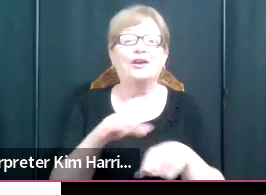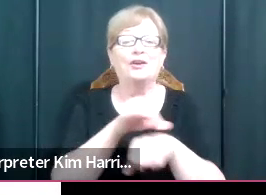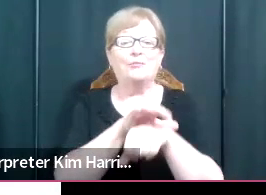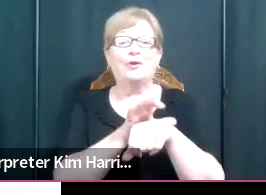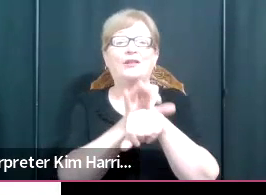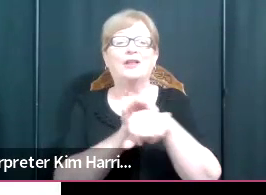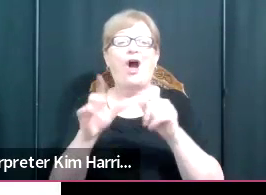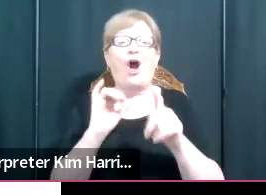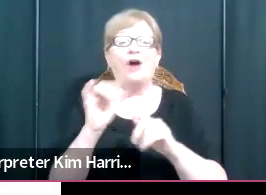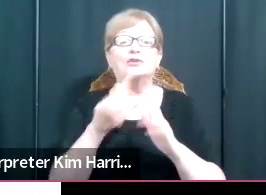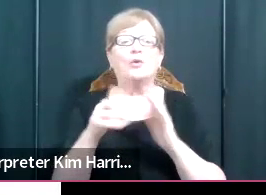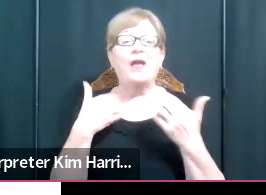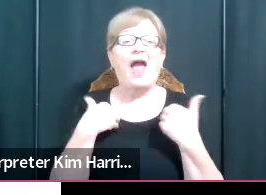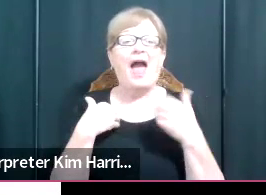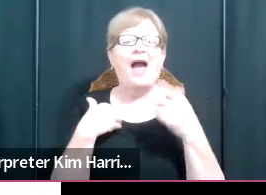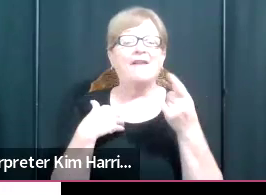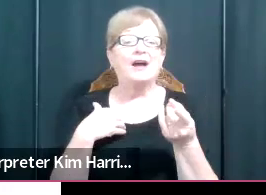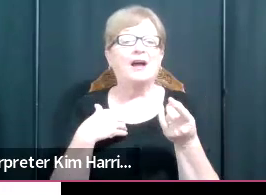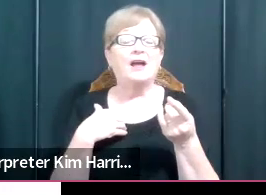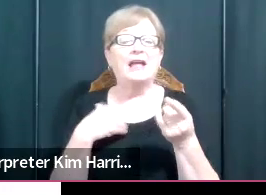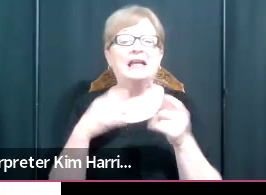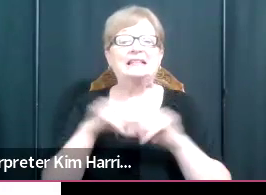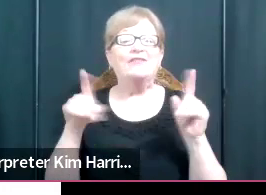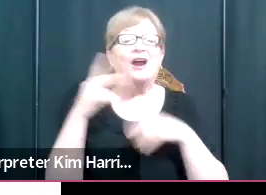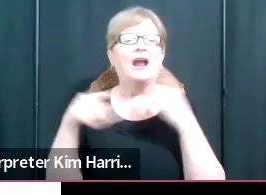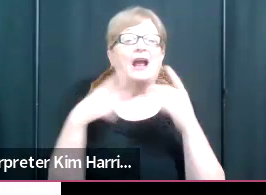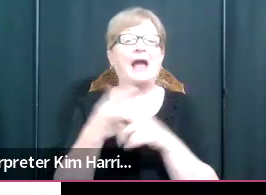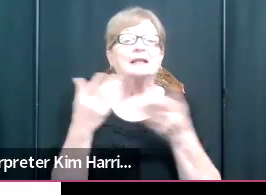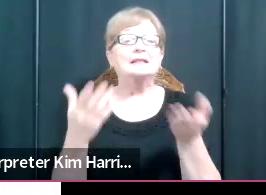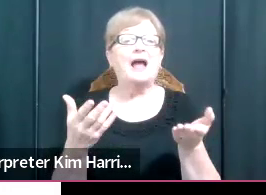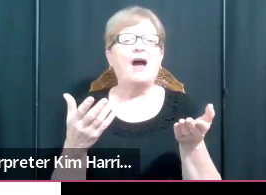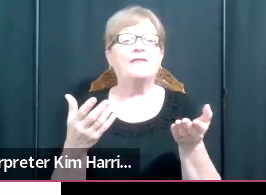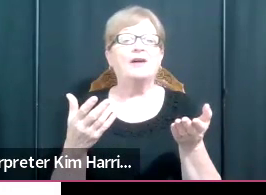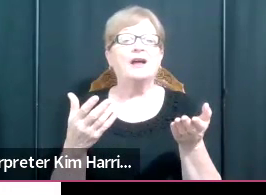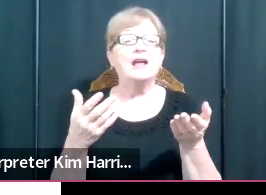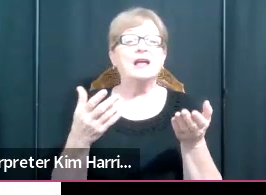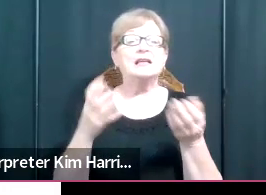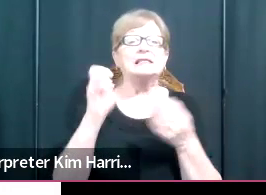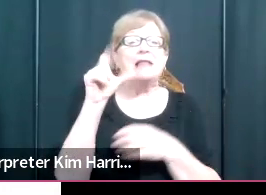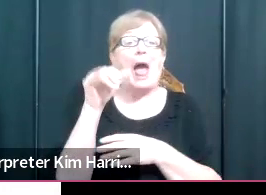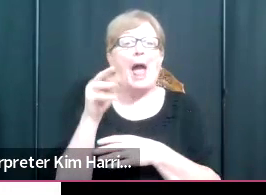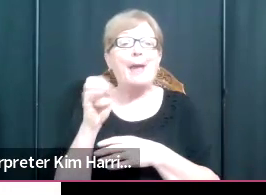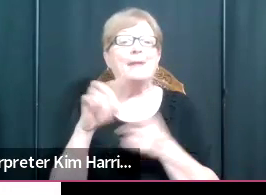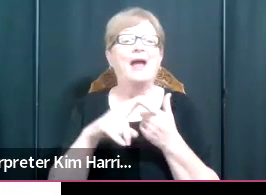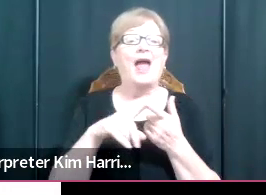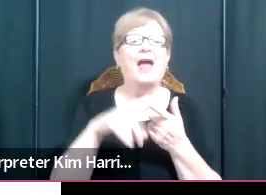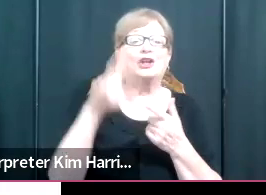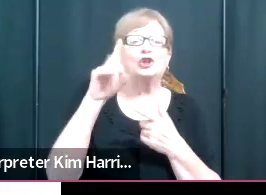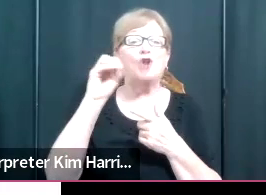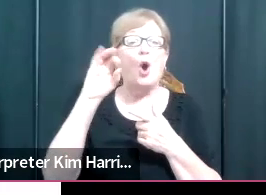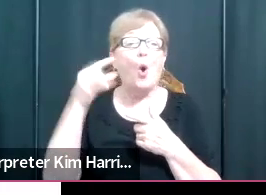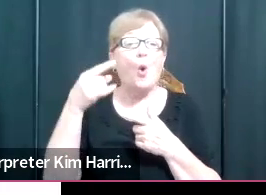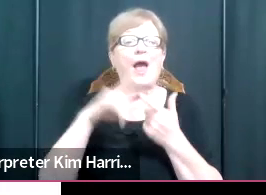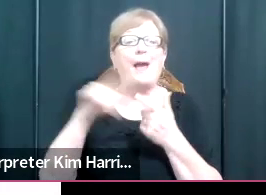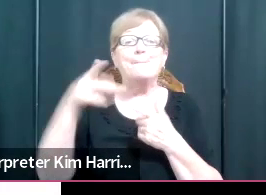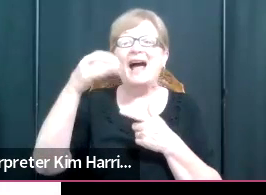Also on this slide, we have different kinds of slimes and putties and doughs and things like that, because those can